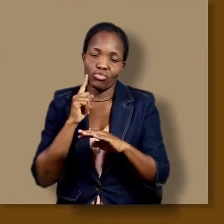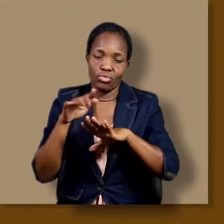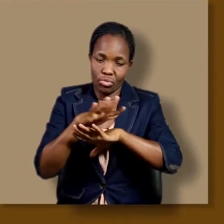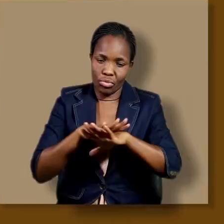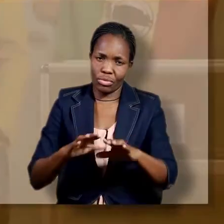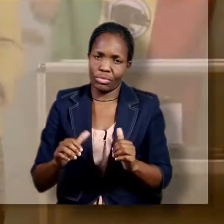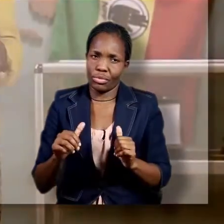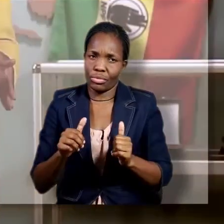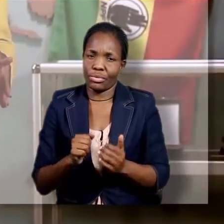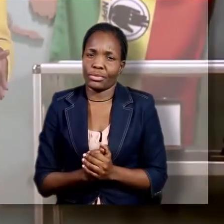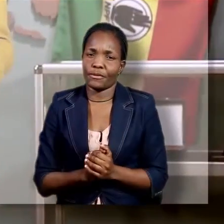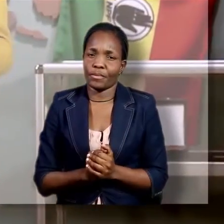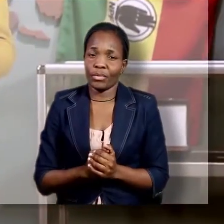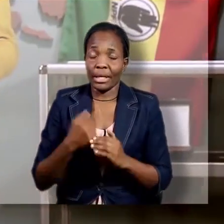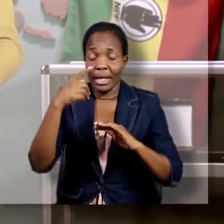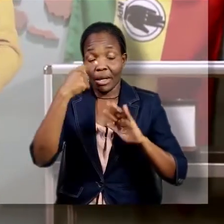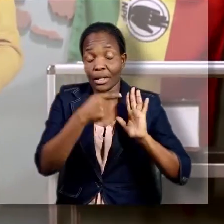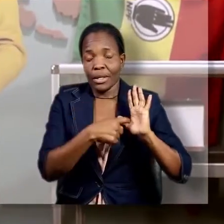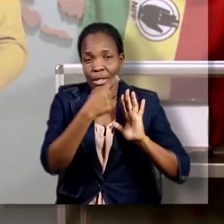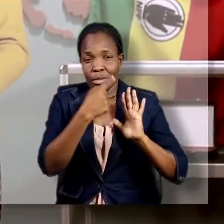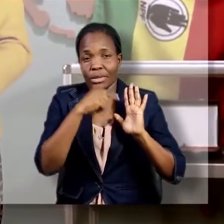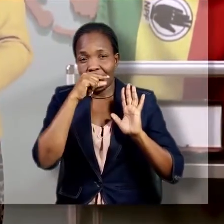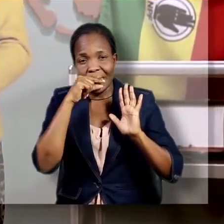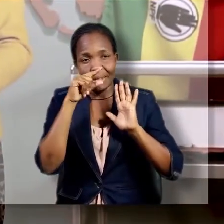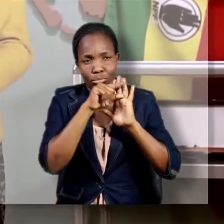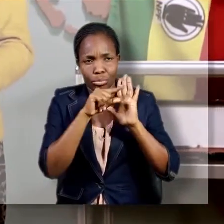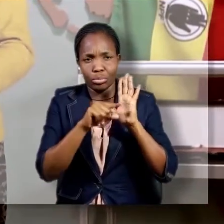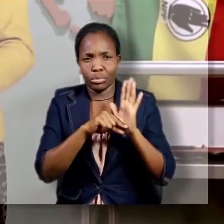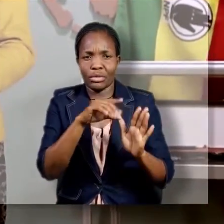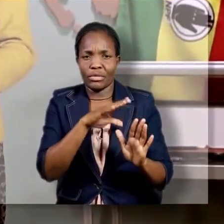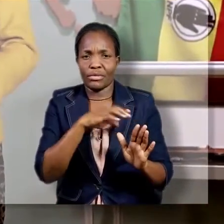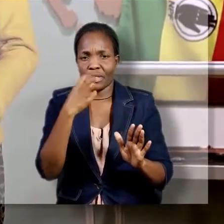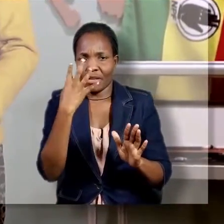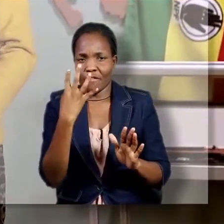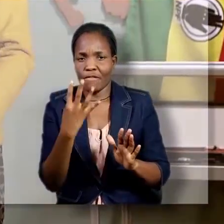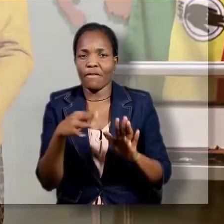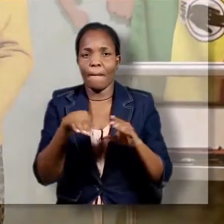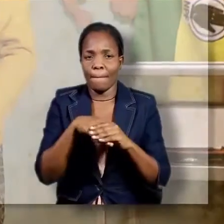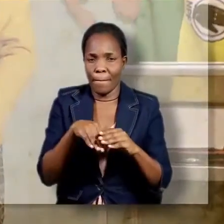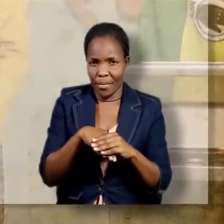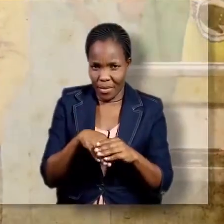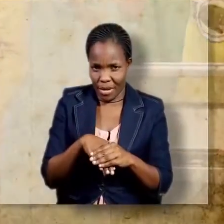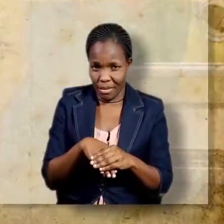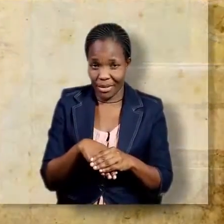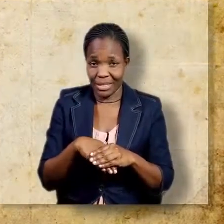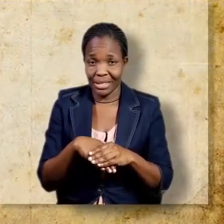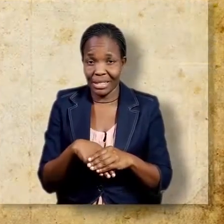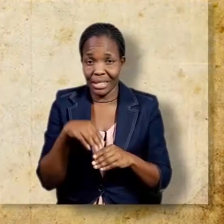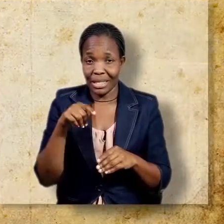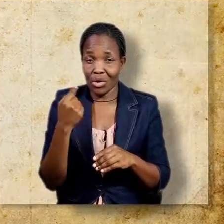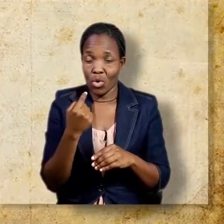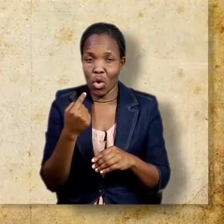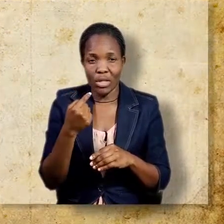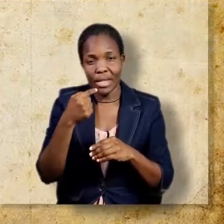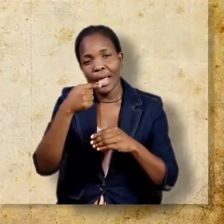resources. On the screen, you can see the names of the current 54 members of the African Union. Still, only